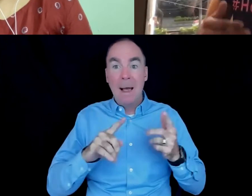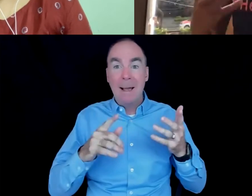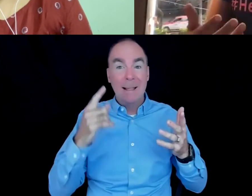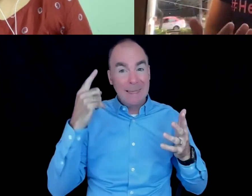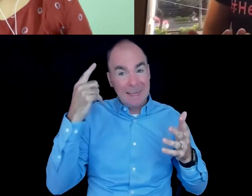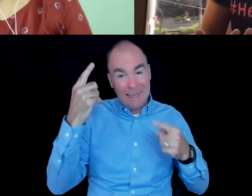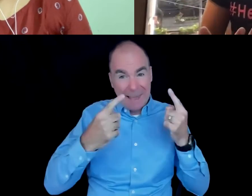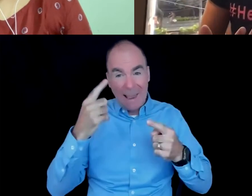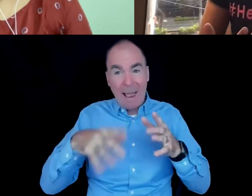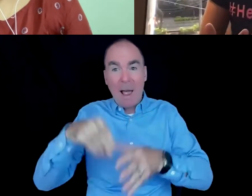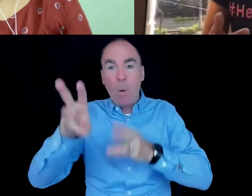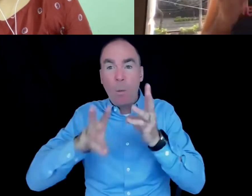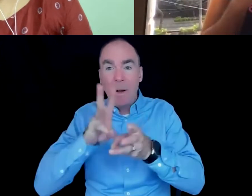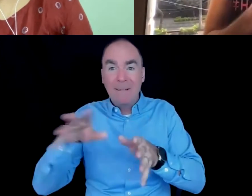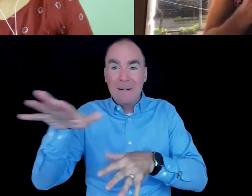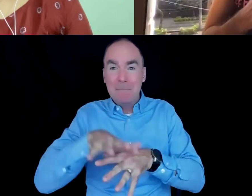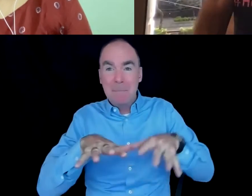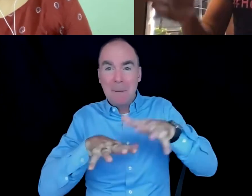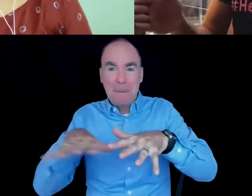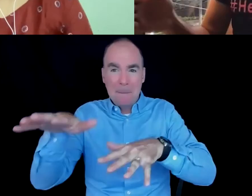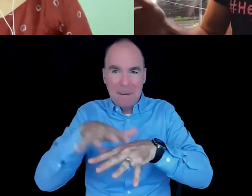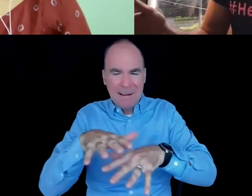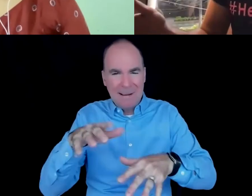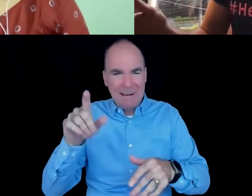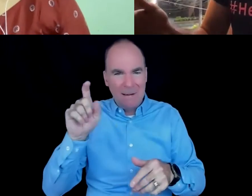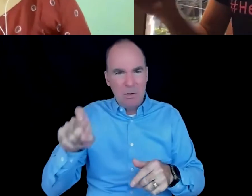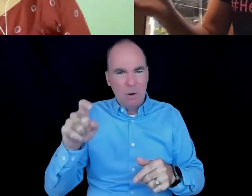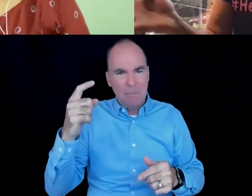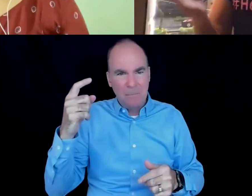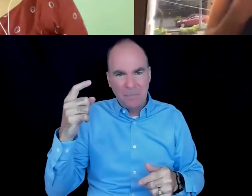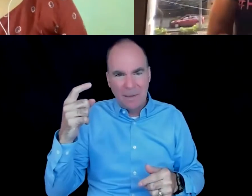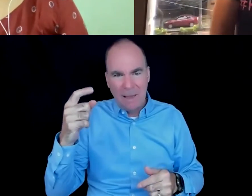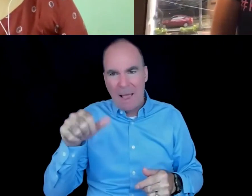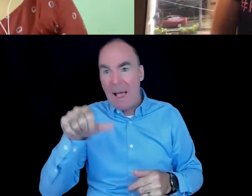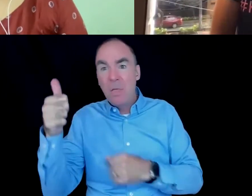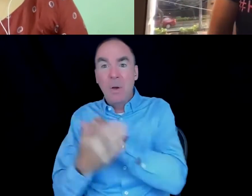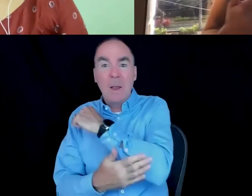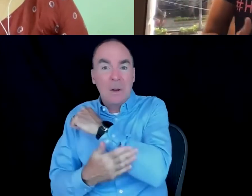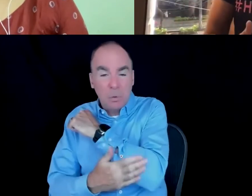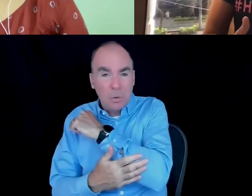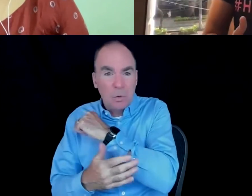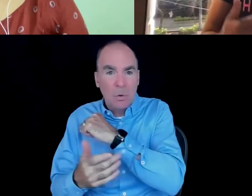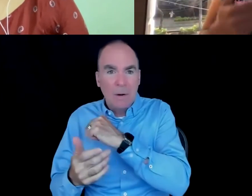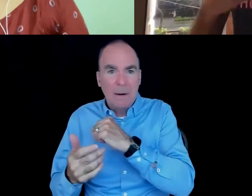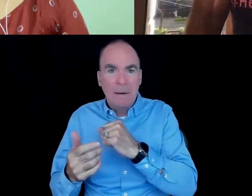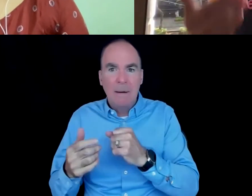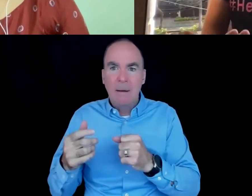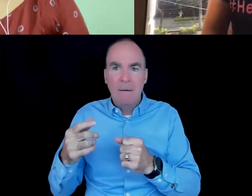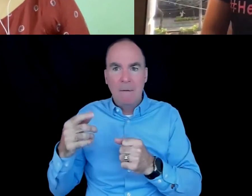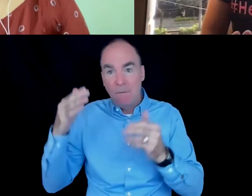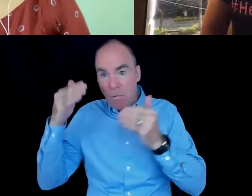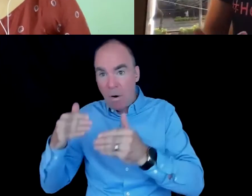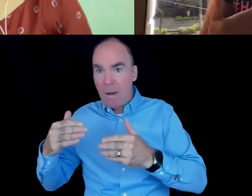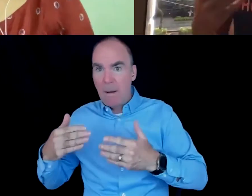around us. This is why we always say it like sex, it's fixed anywhere around the world because it's related to the biological parts.